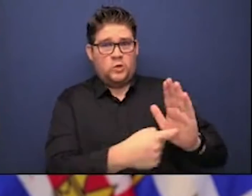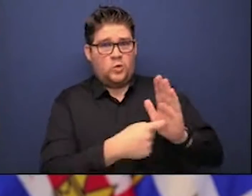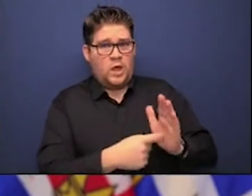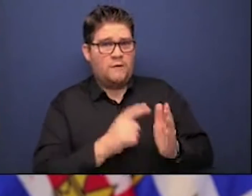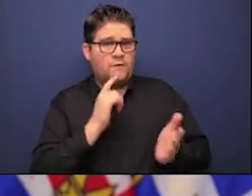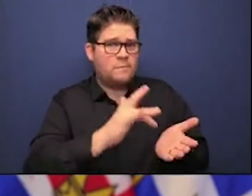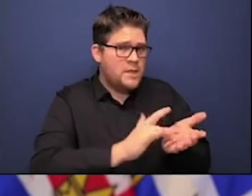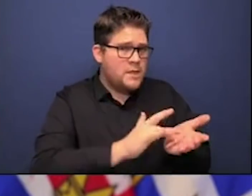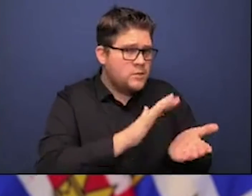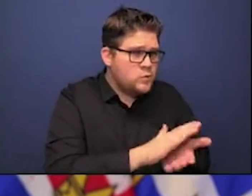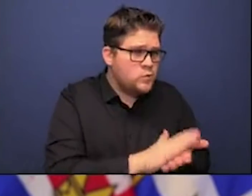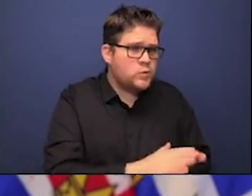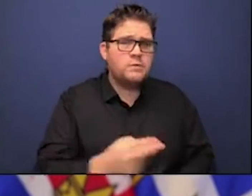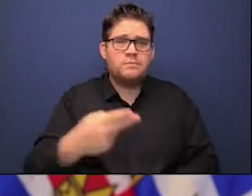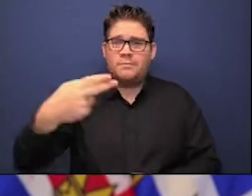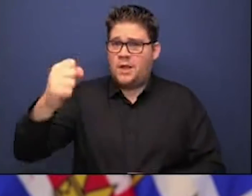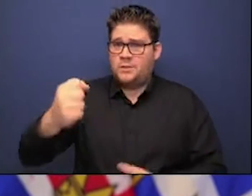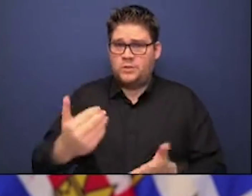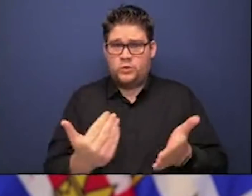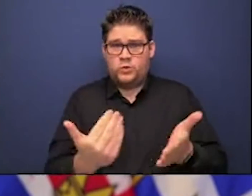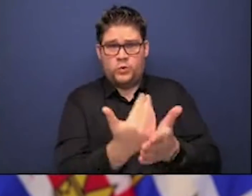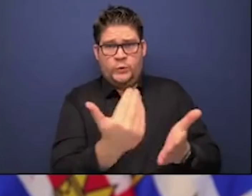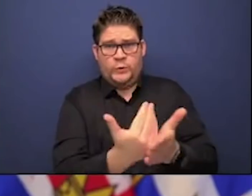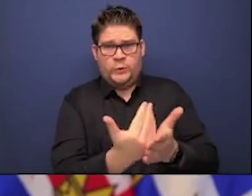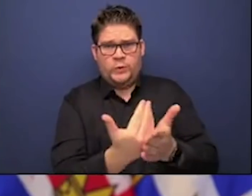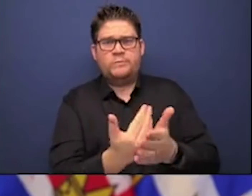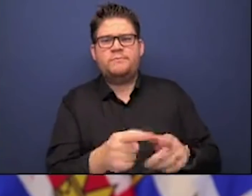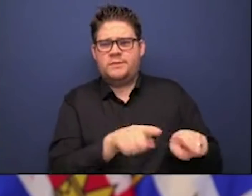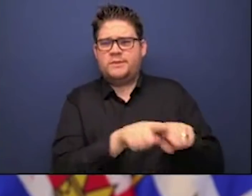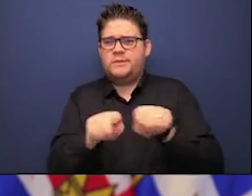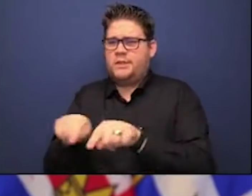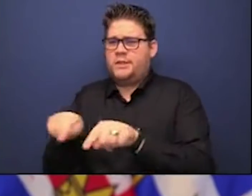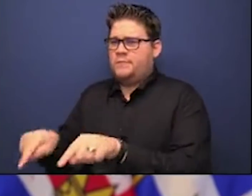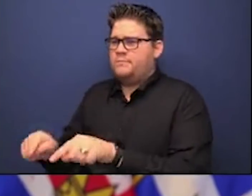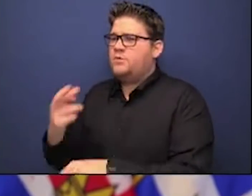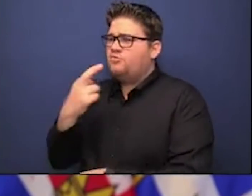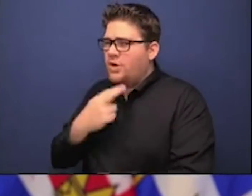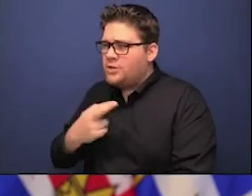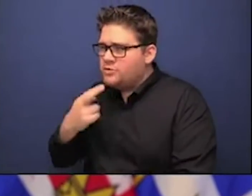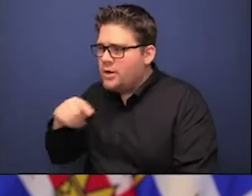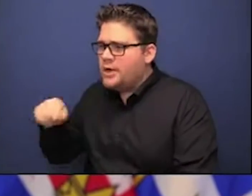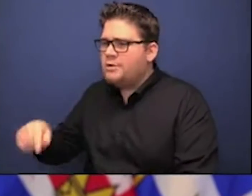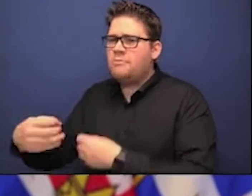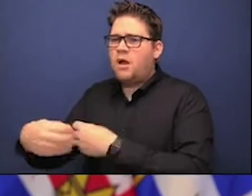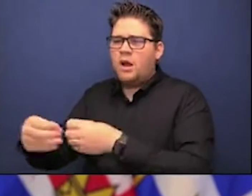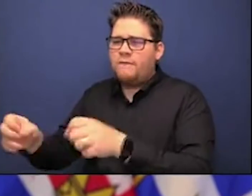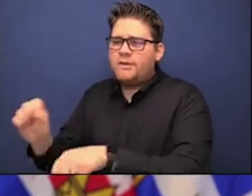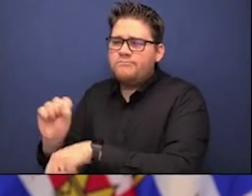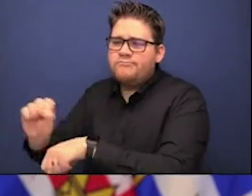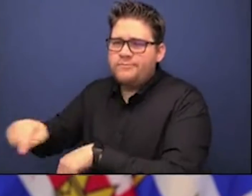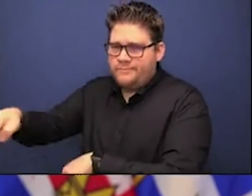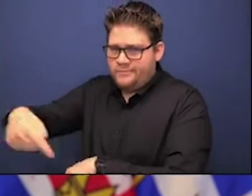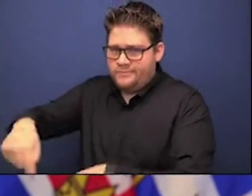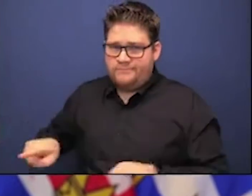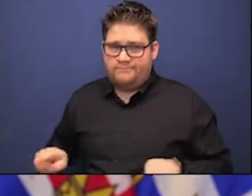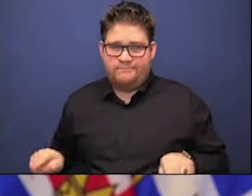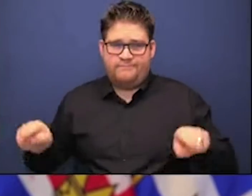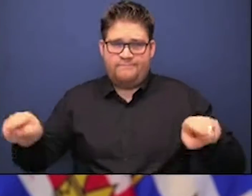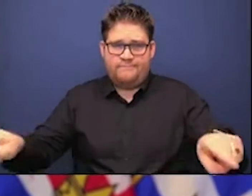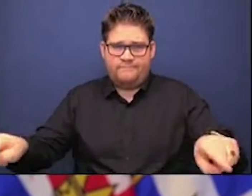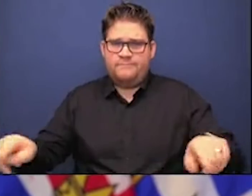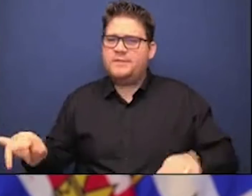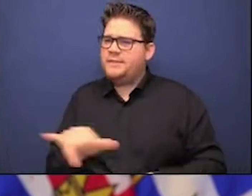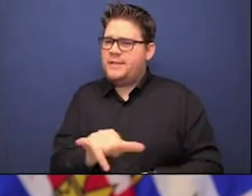where you wear a mask when you're moving about, but not when you're seated at a table. The same applies now